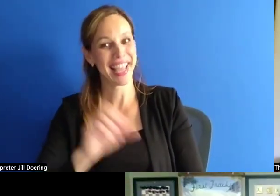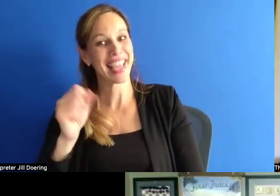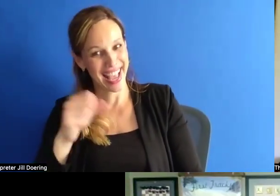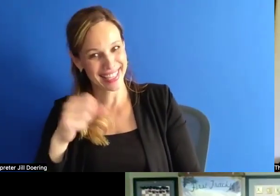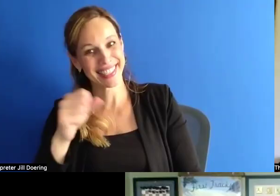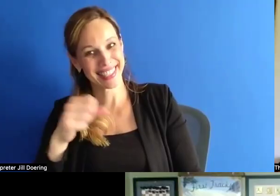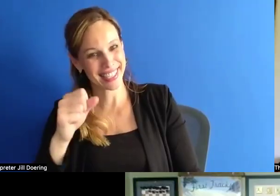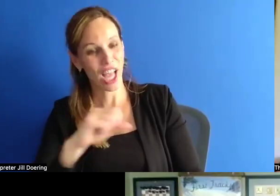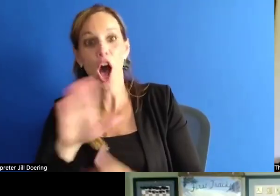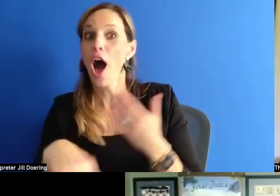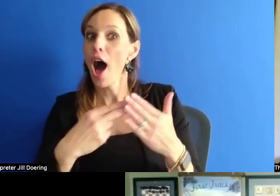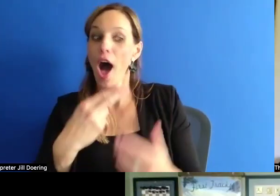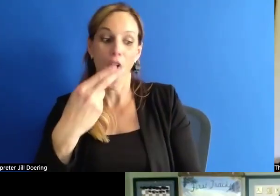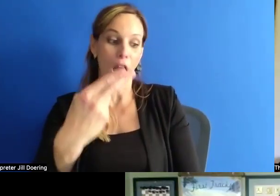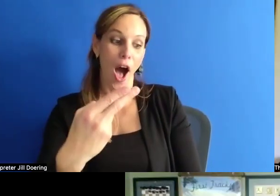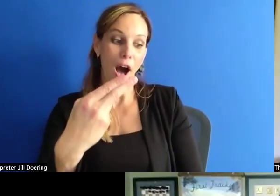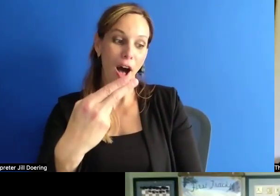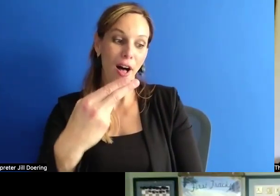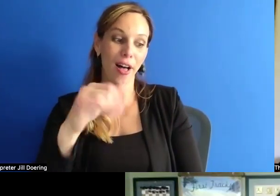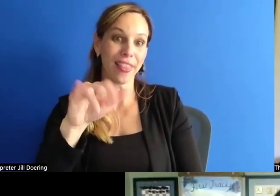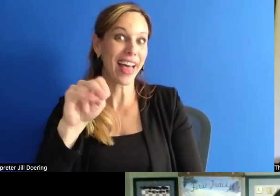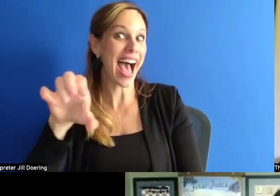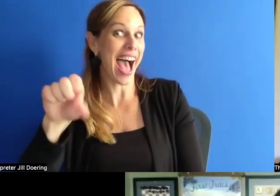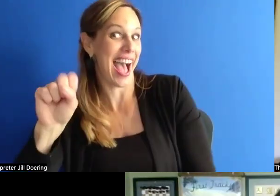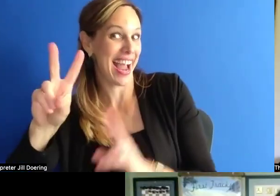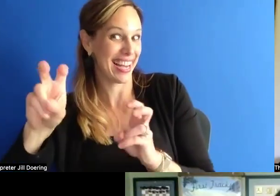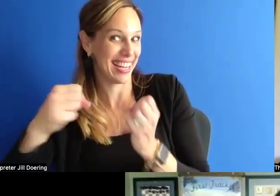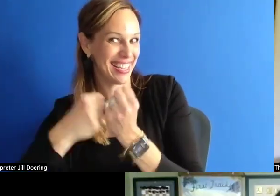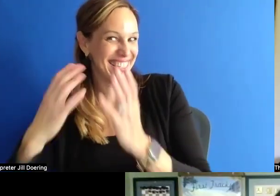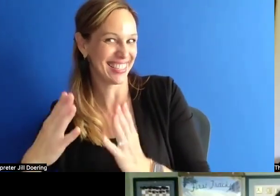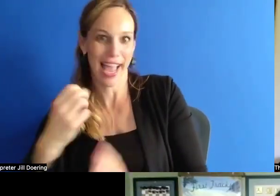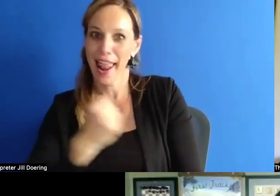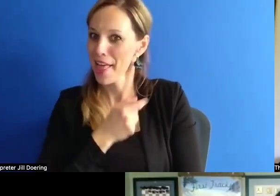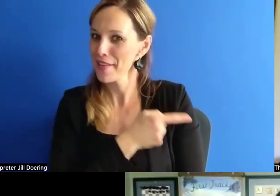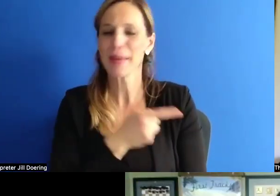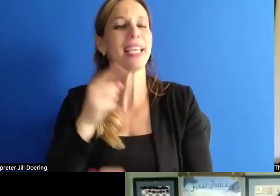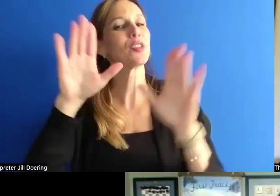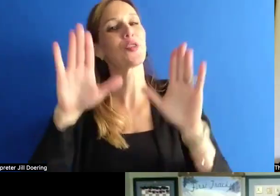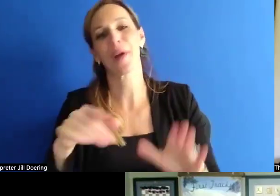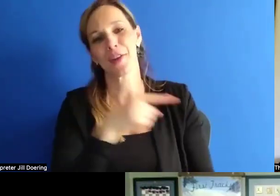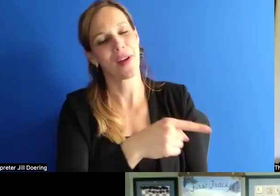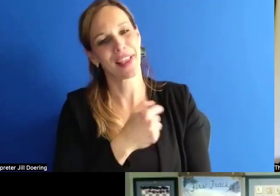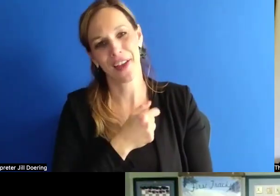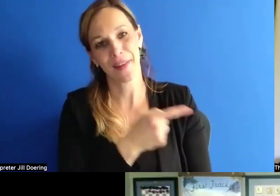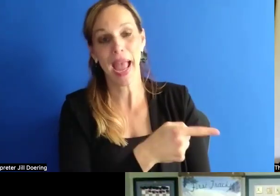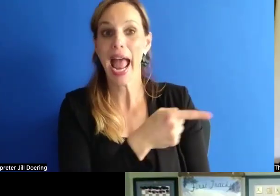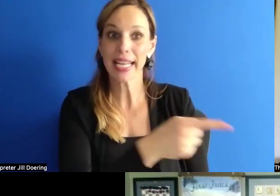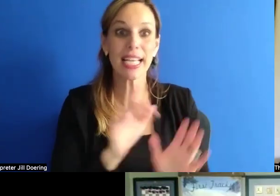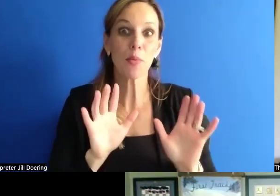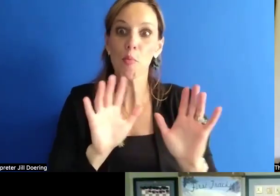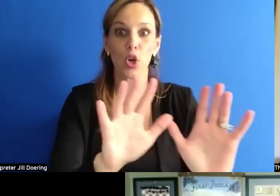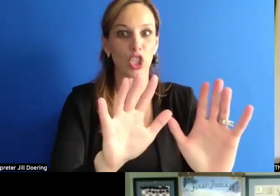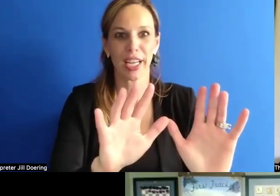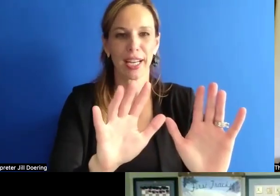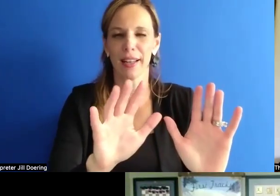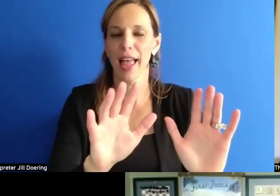Yes, all the heinies, gotta love him. He's so great. He's really wonderful, and I love that he's pushing the envelope and